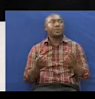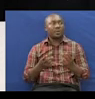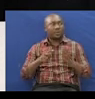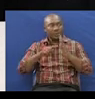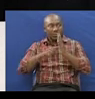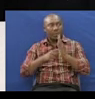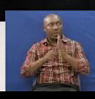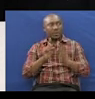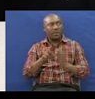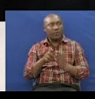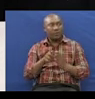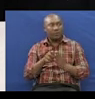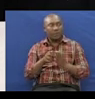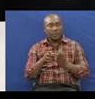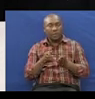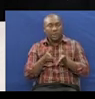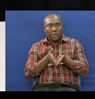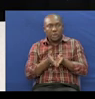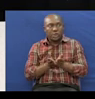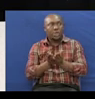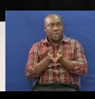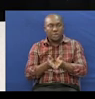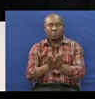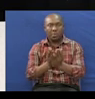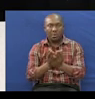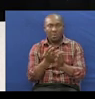On the point of ship's visibility,